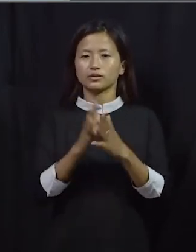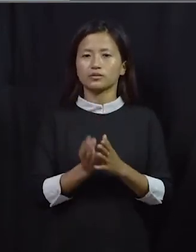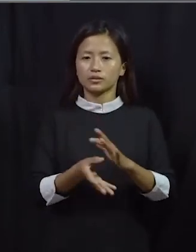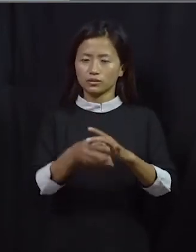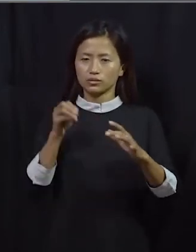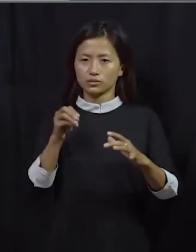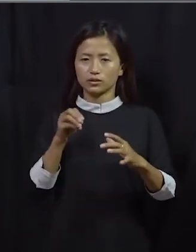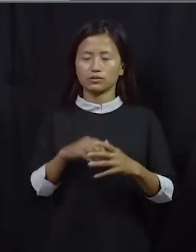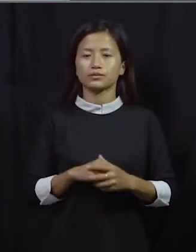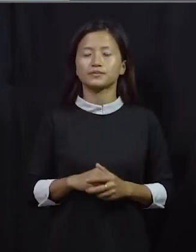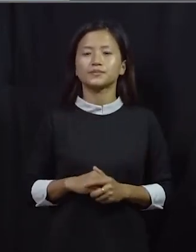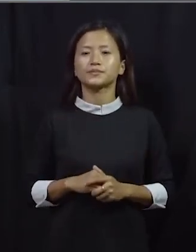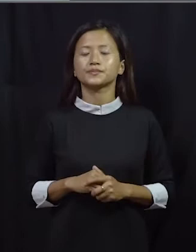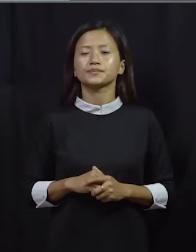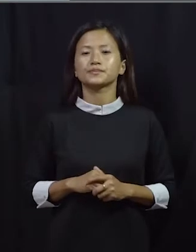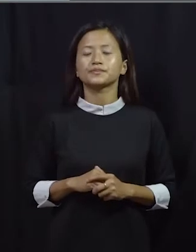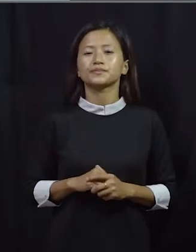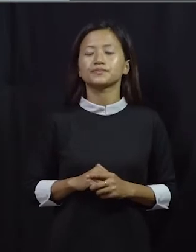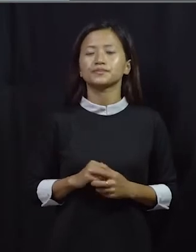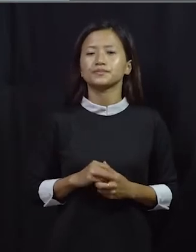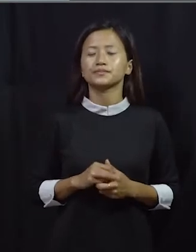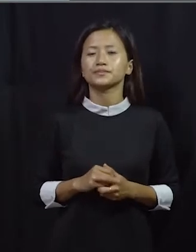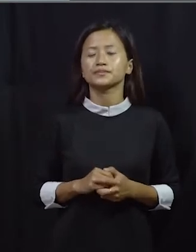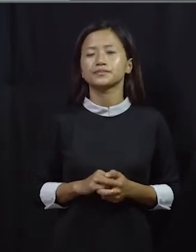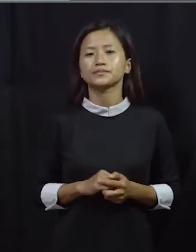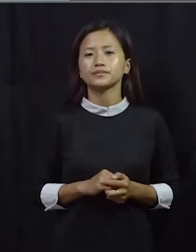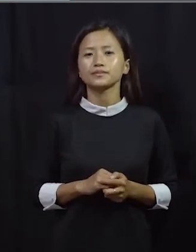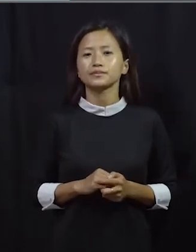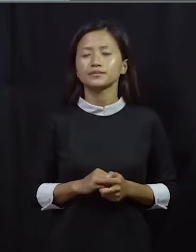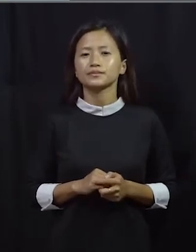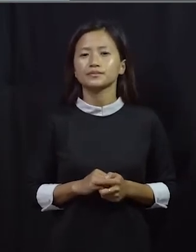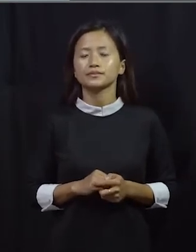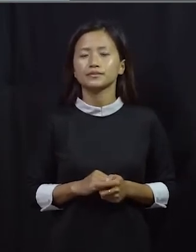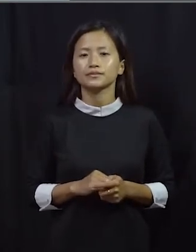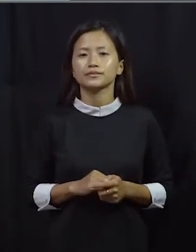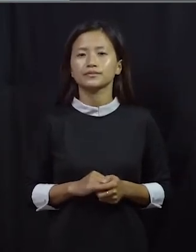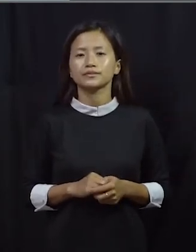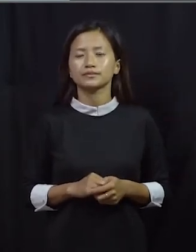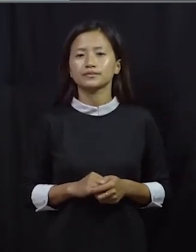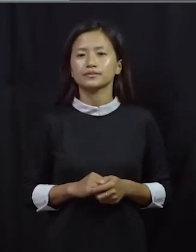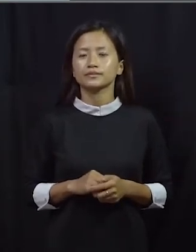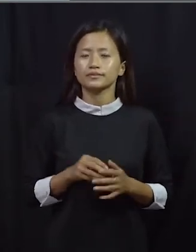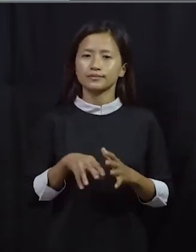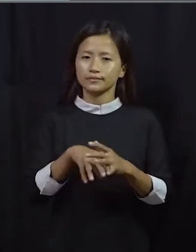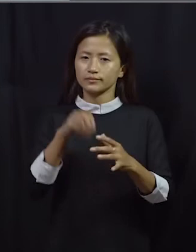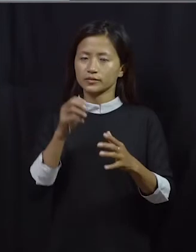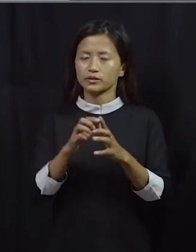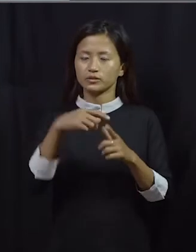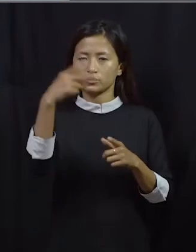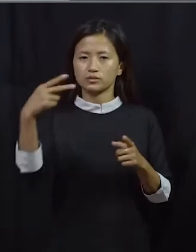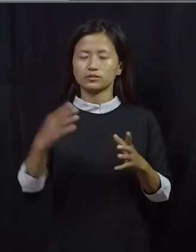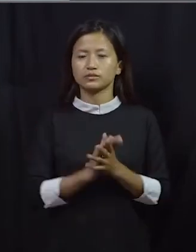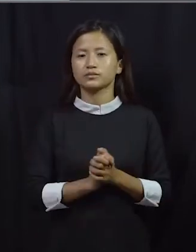That is the capital that has been withdrawn. As I've told you, drawings, it can be called